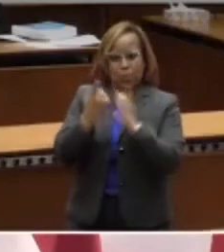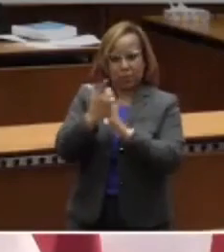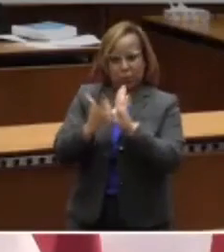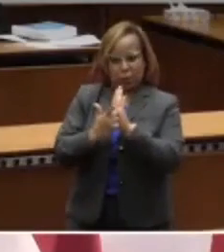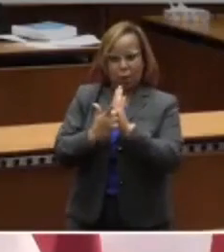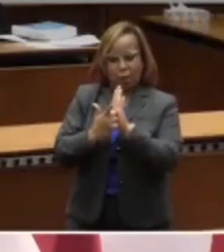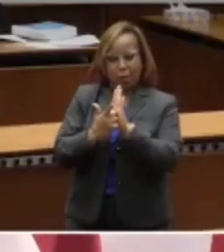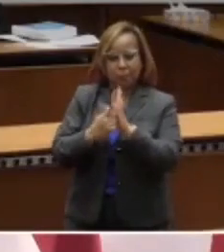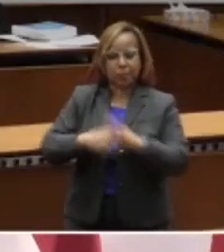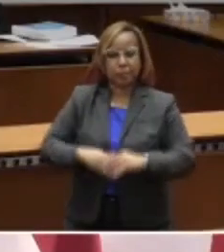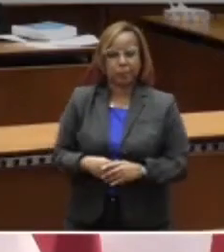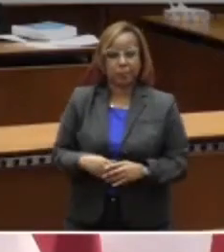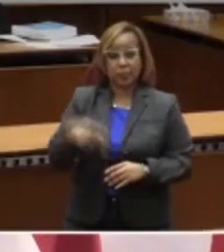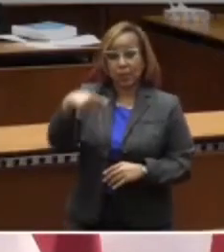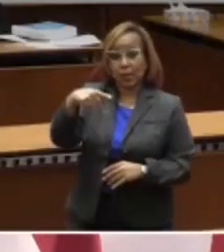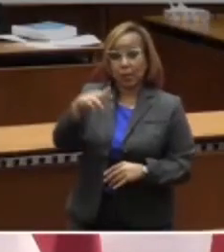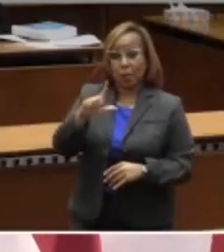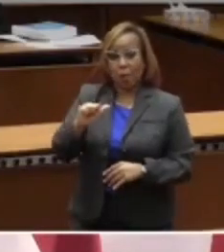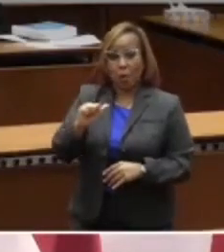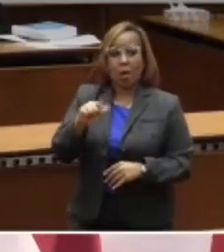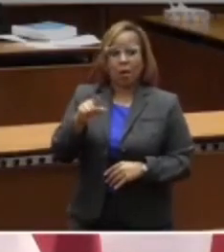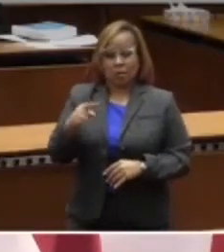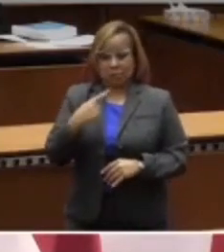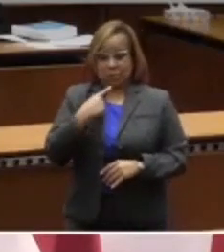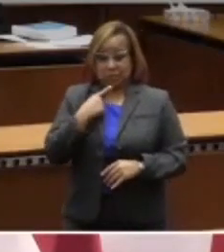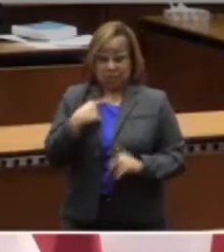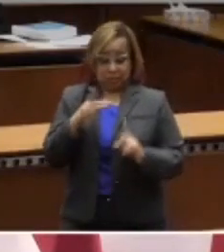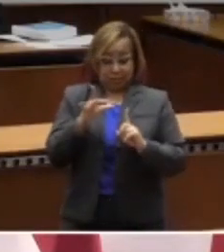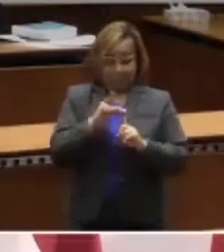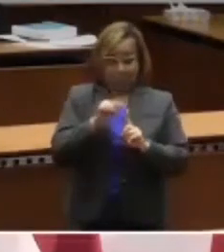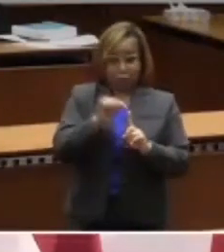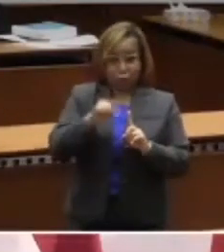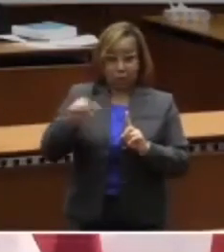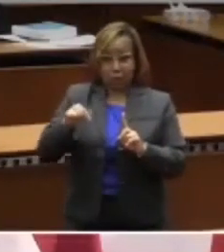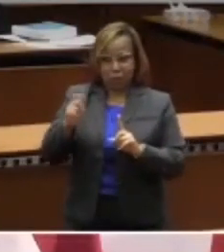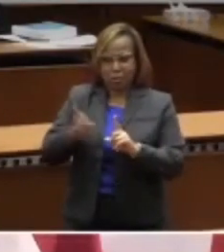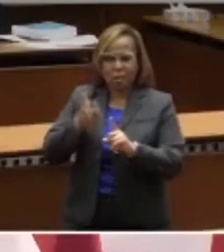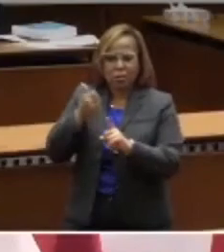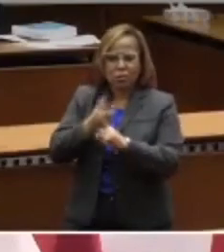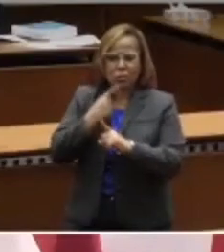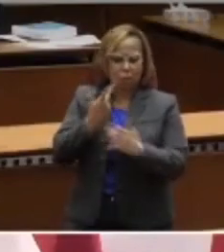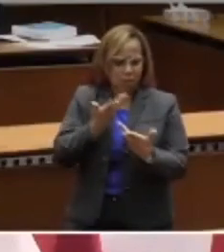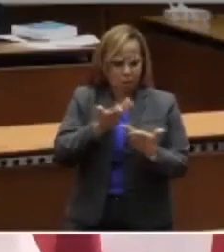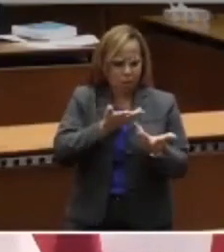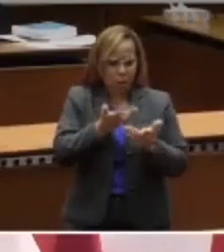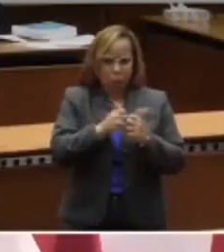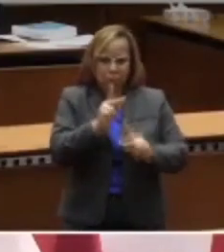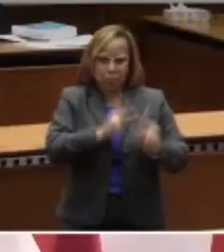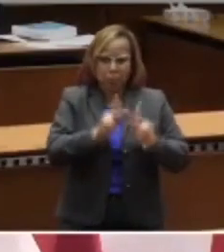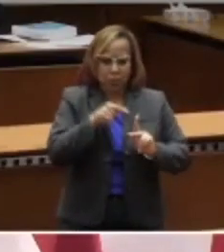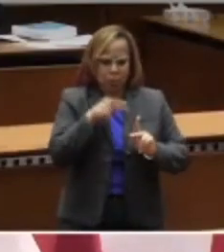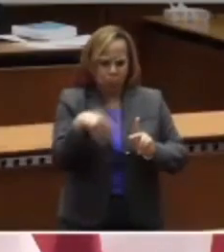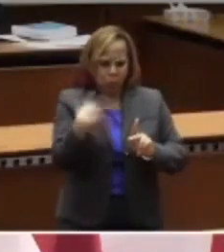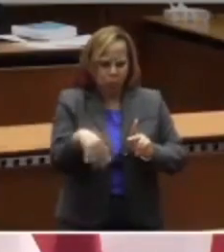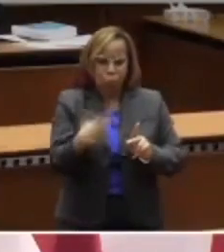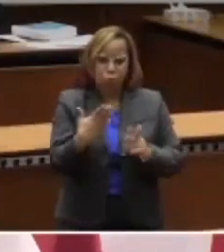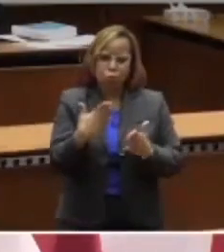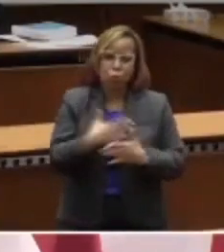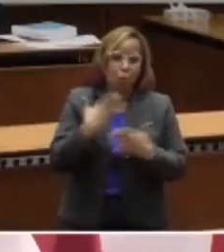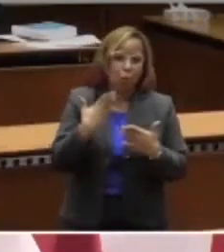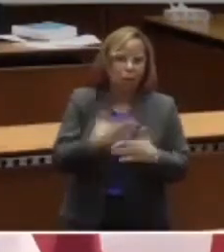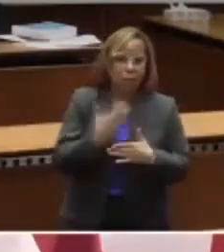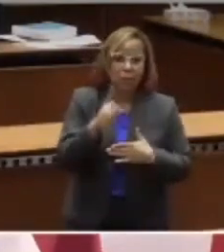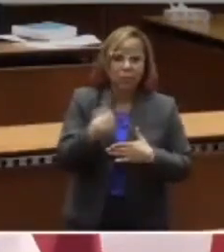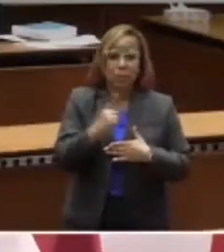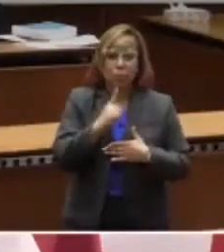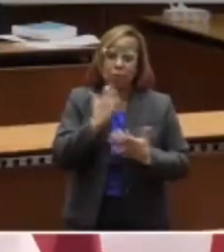Law. Paula reflected that as a contract tracer, she bonded with people who were so happy that